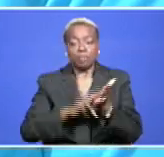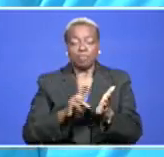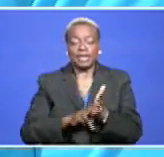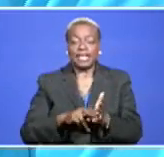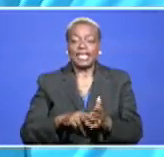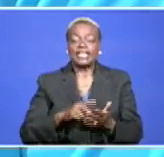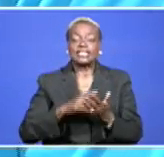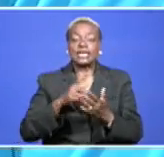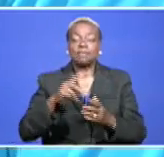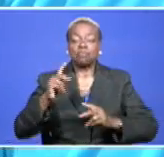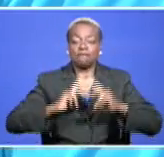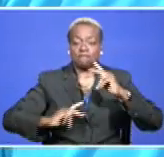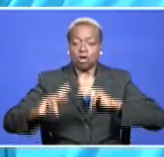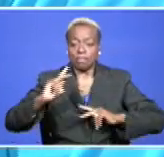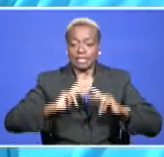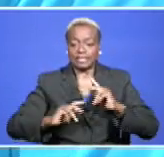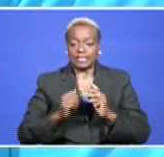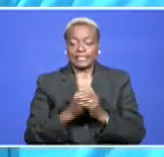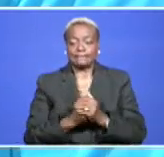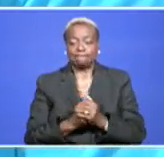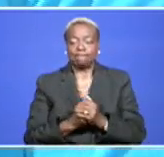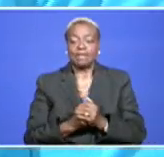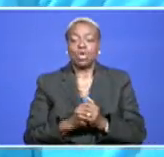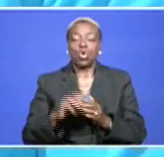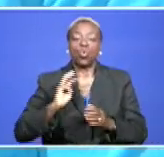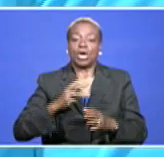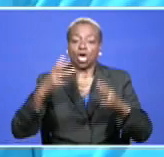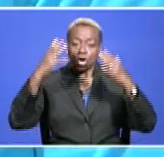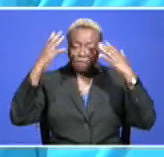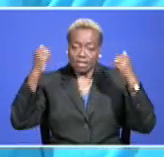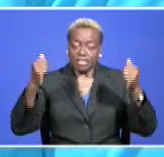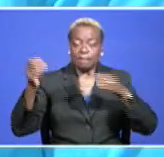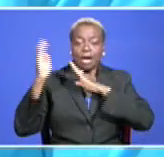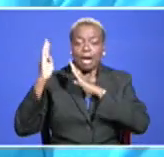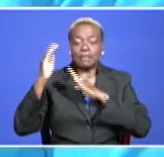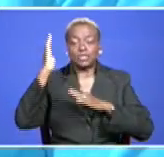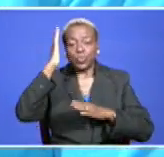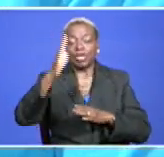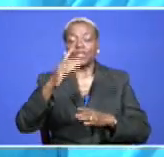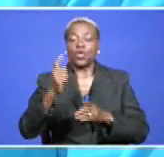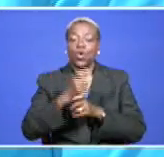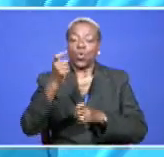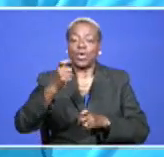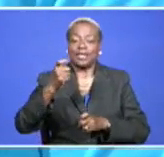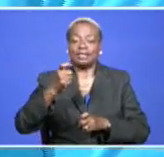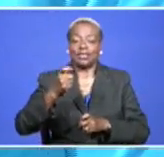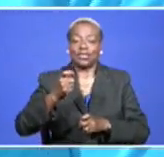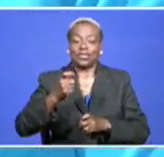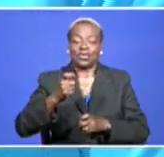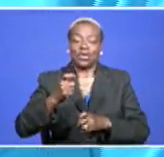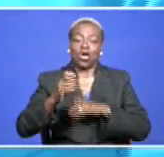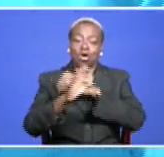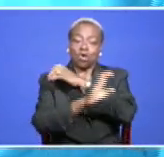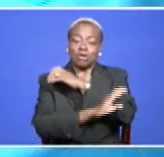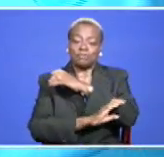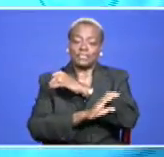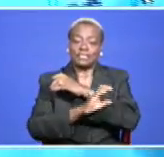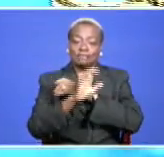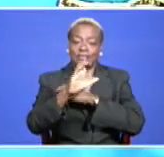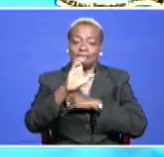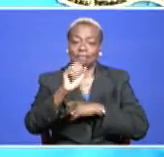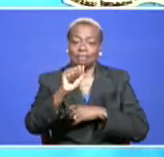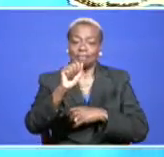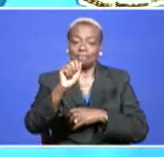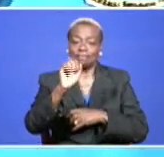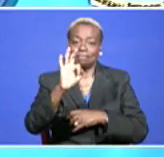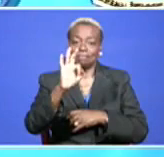as last year. We're confident that the Bahamas will win CARIFTA 2020 in Barbados. Okay, thank you, Mr. Cargill. Well, as far as day two